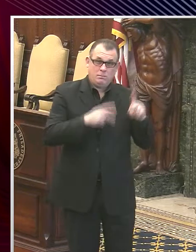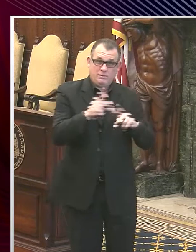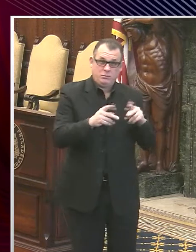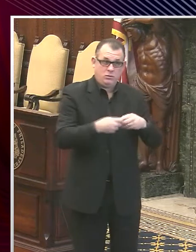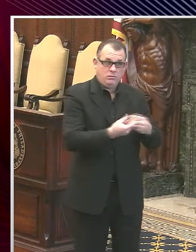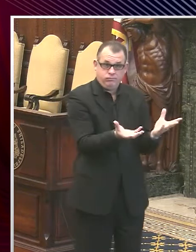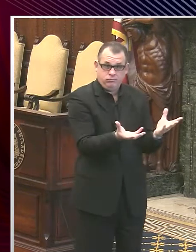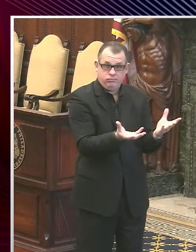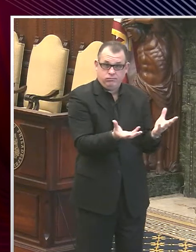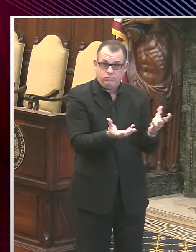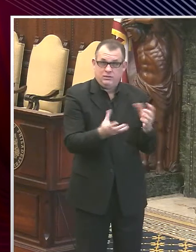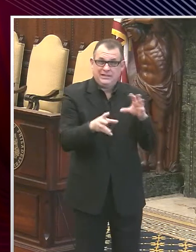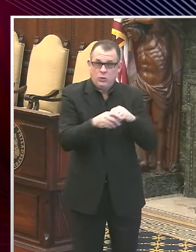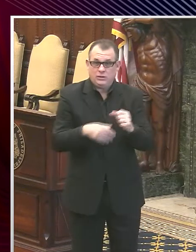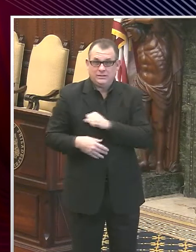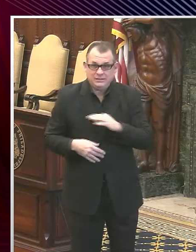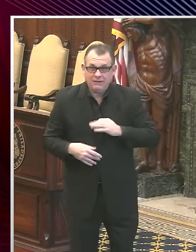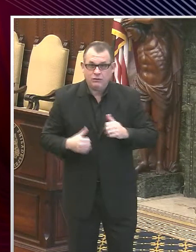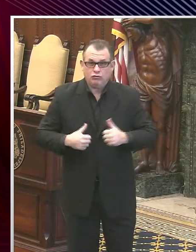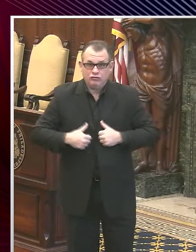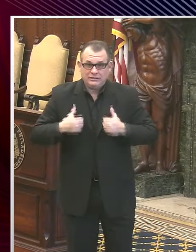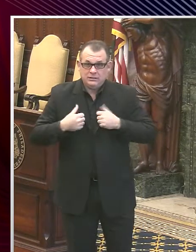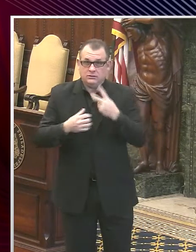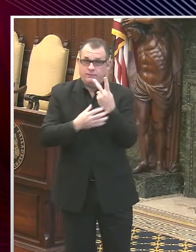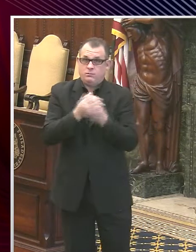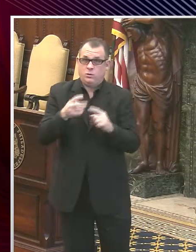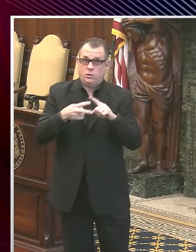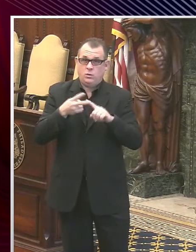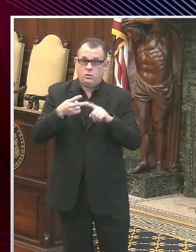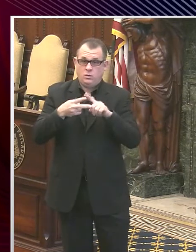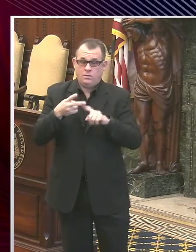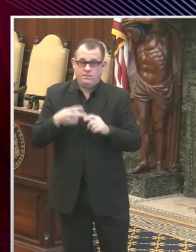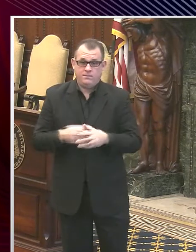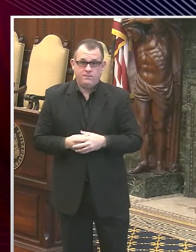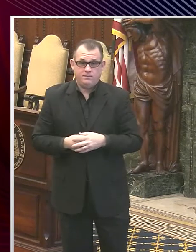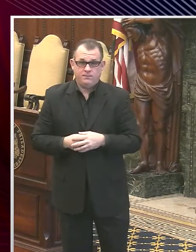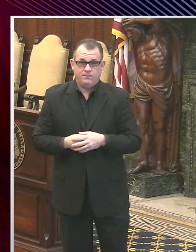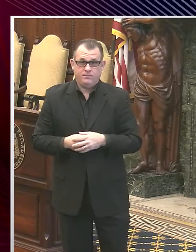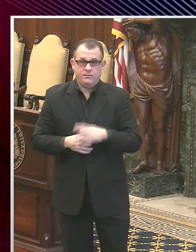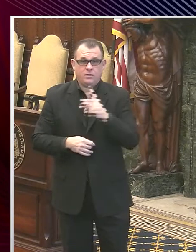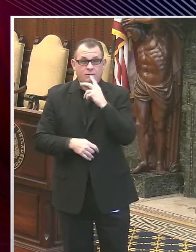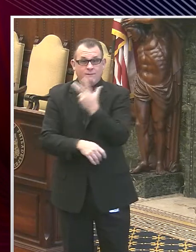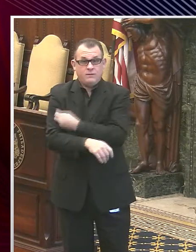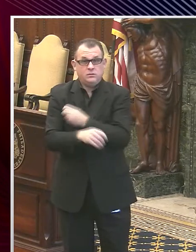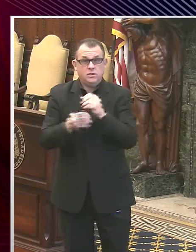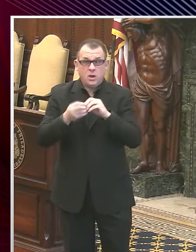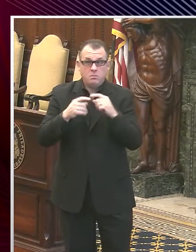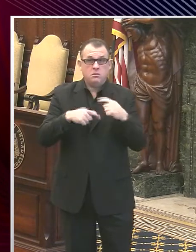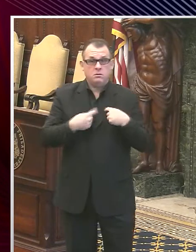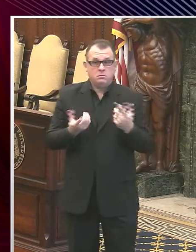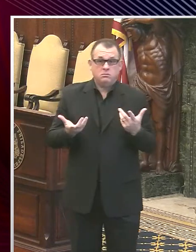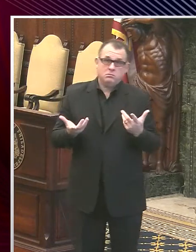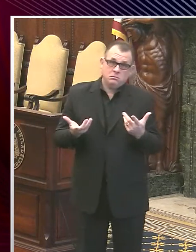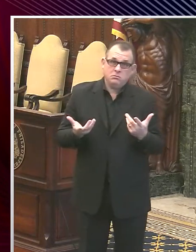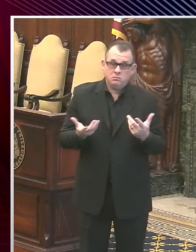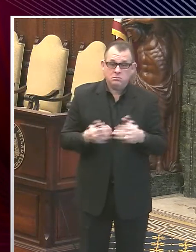3,732 people. That includes both staff and residents. So that's where we are with vaccination right now.